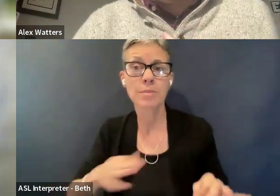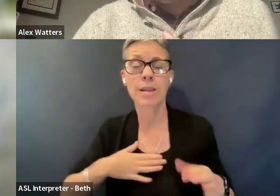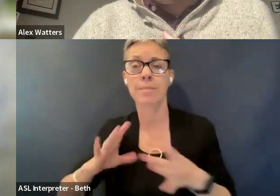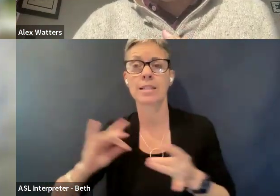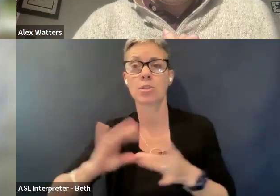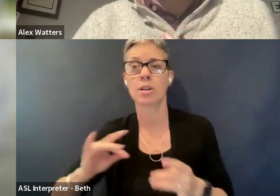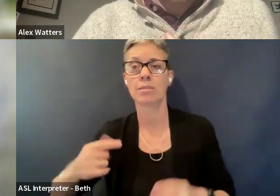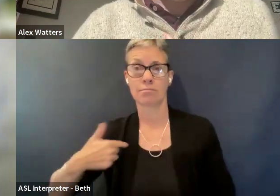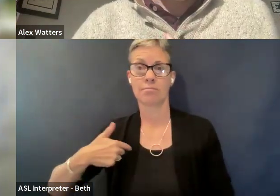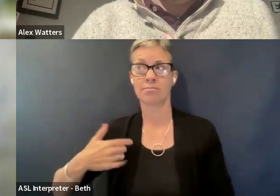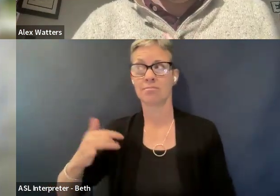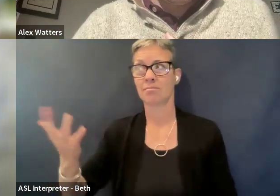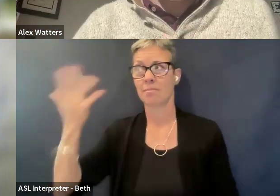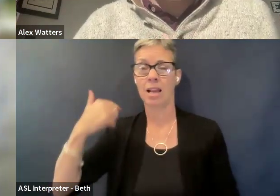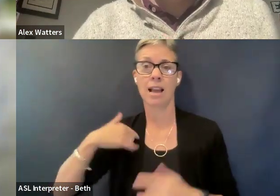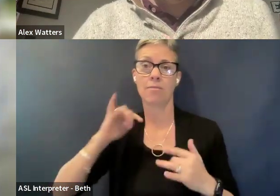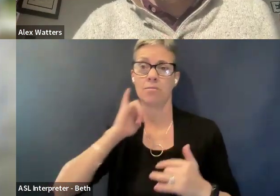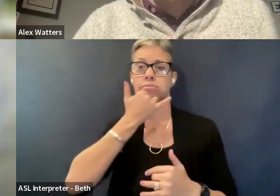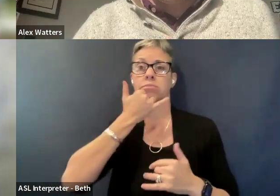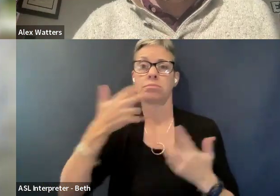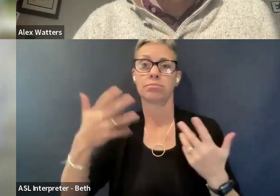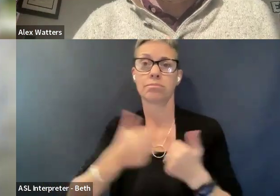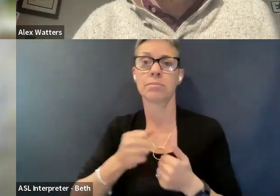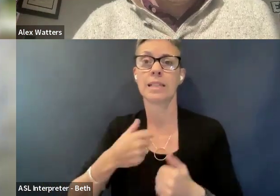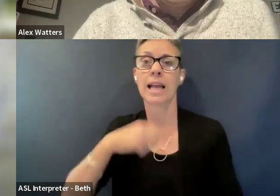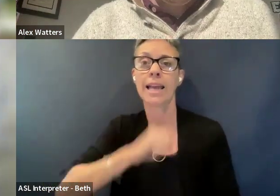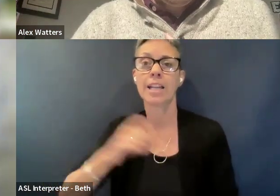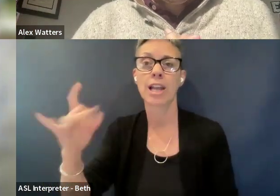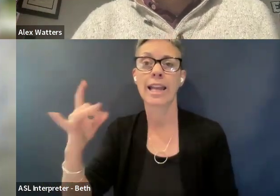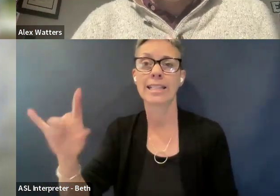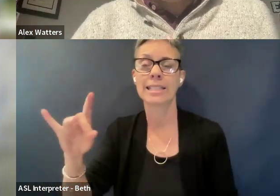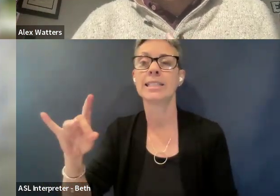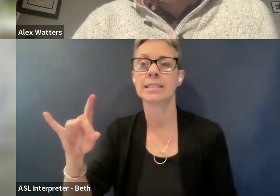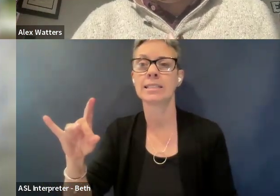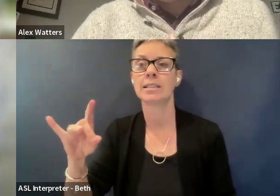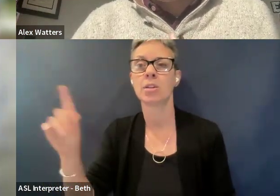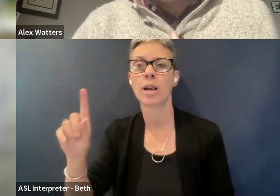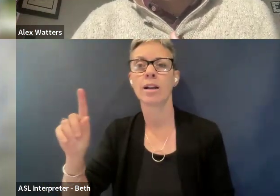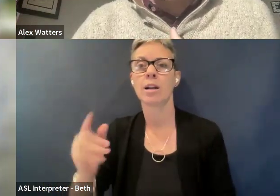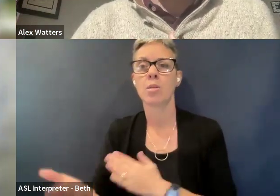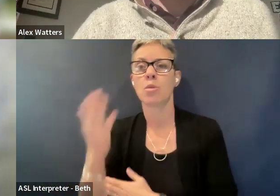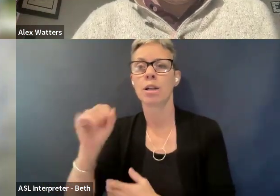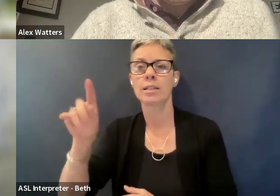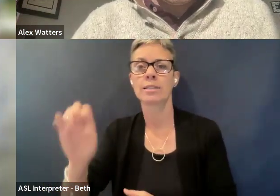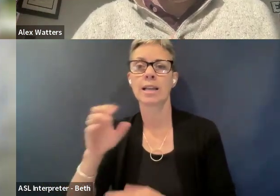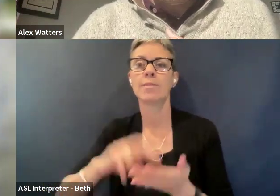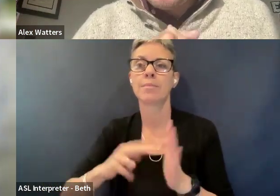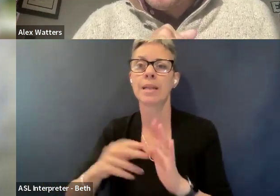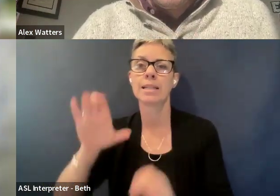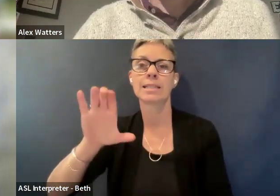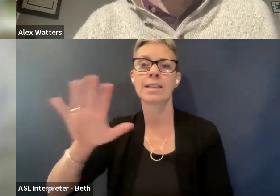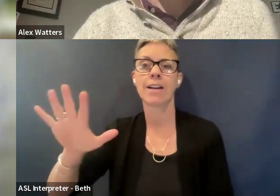an accident when I was 18 years old, 2 weeks into my freshman year at Morningside, that left me a C5, C6